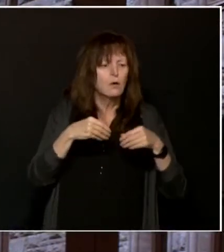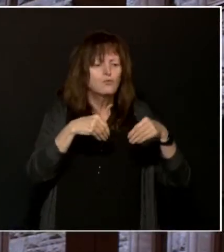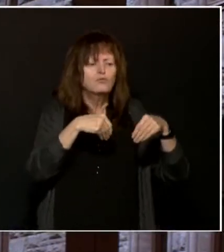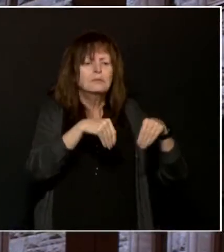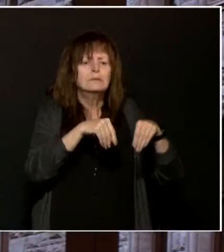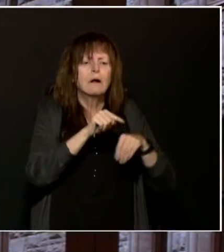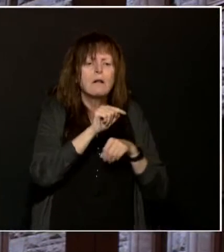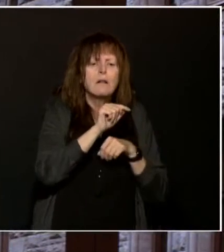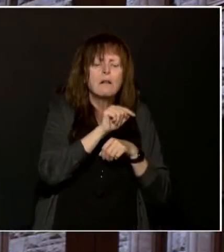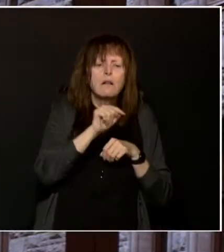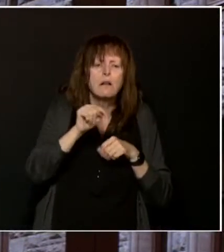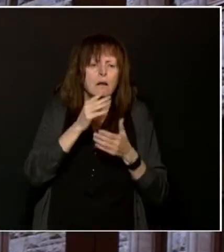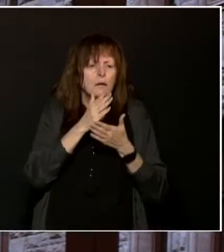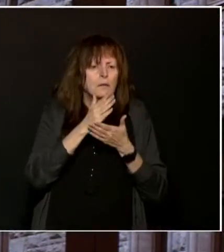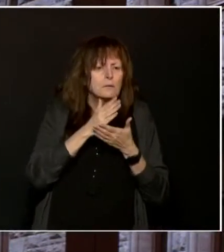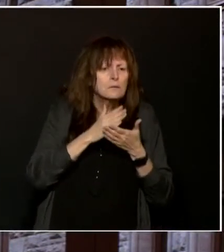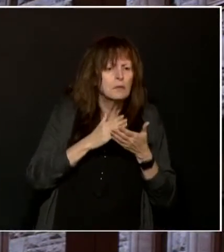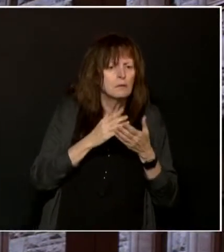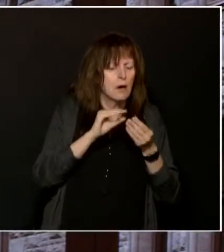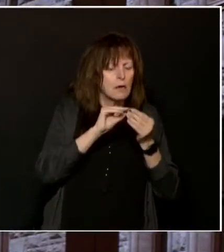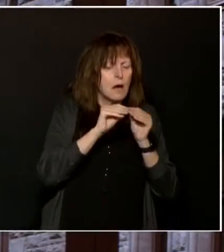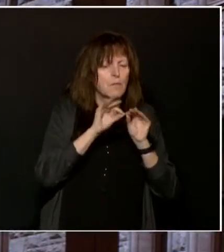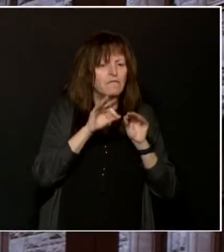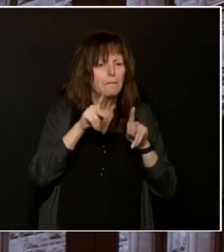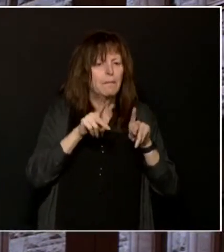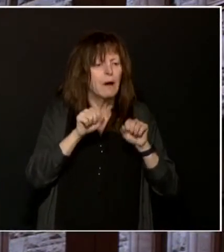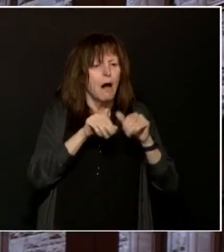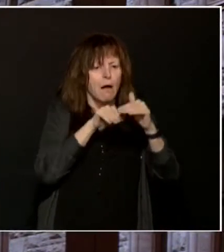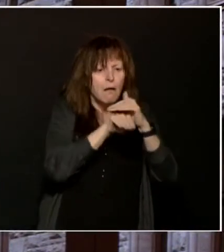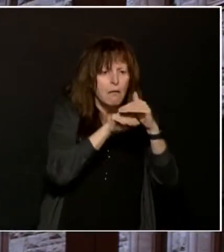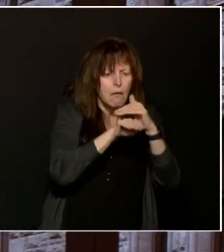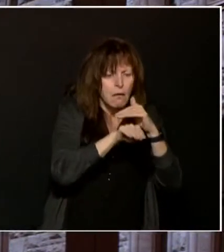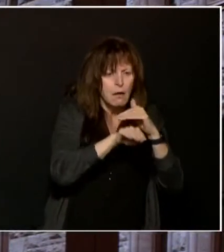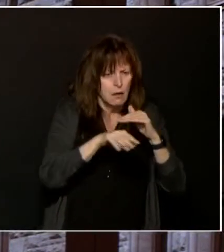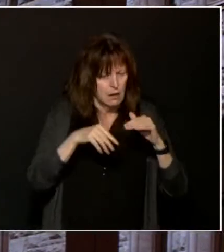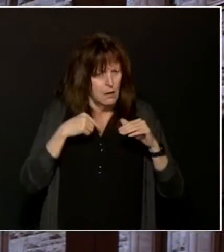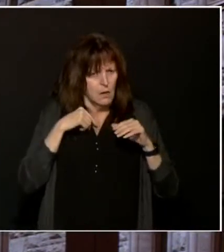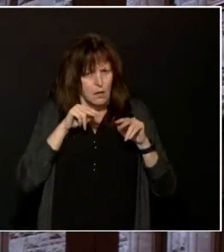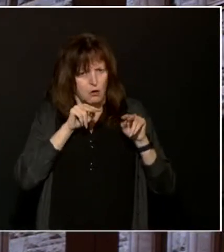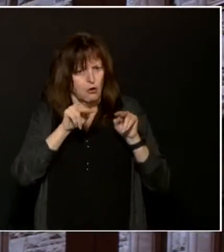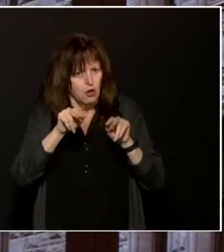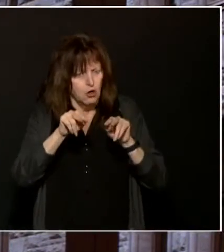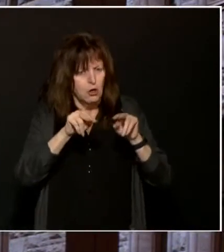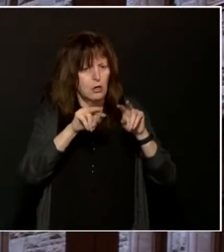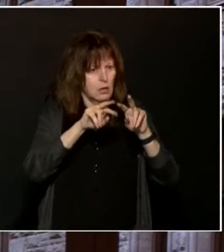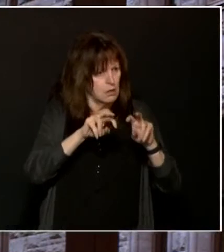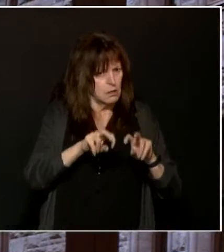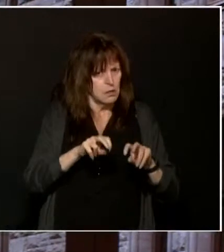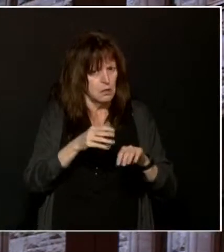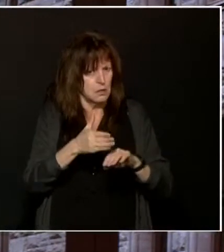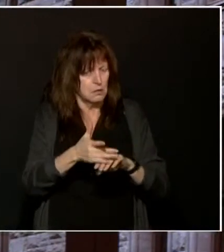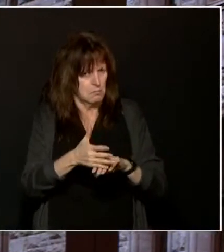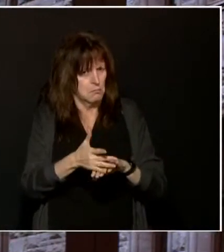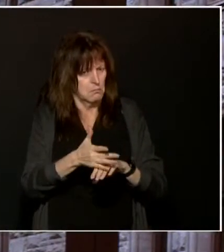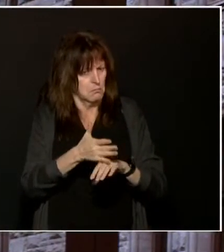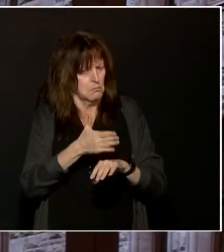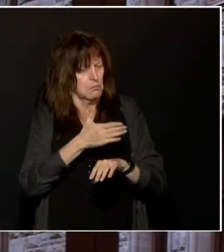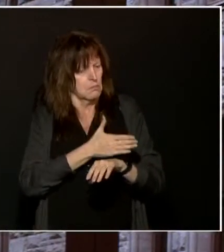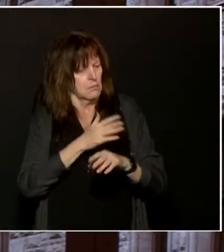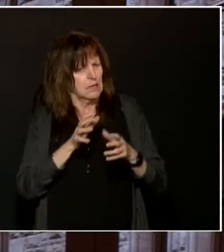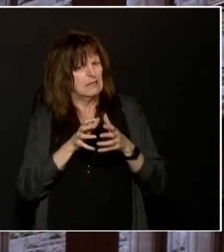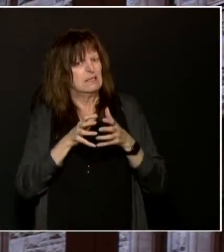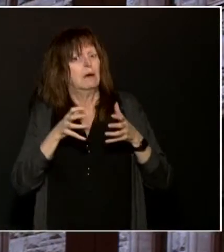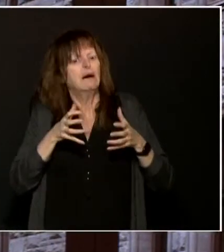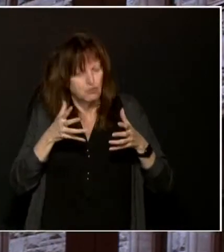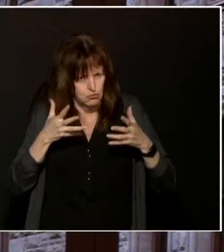areas in there. So we are looking at those as well in there, trying to improve as much as we can, because when those numbers